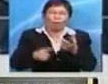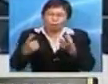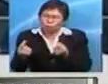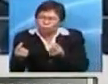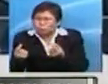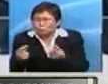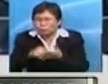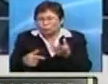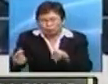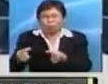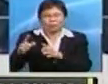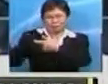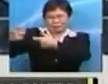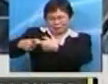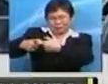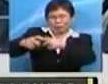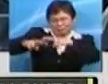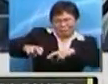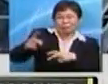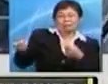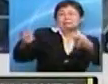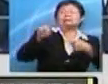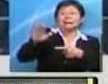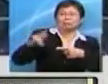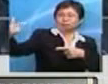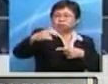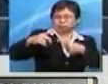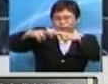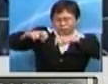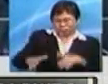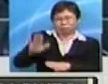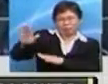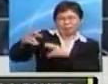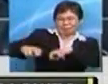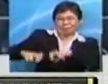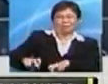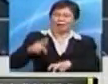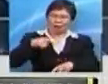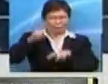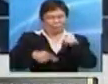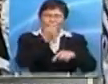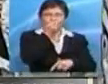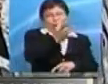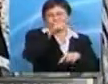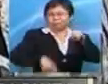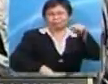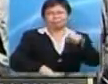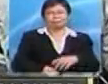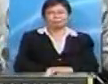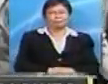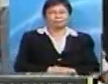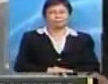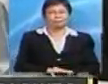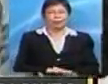That's we leave it to the investigators to investigate. So it wasn't all right